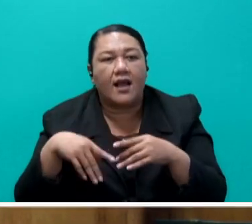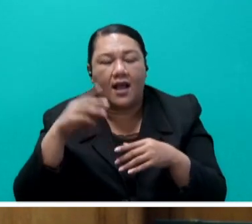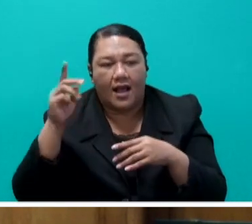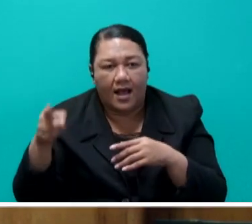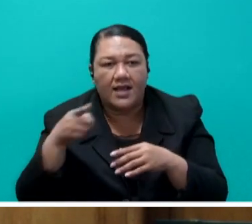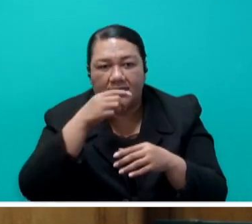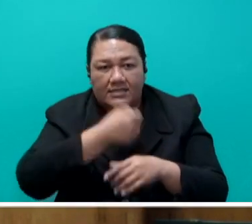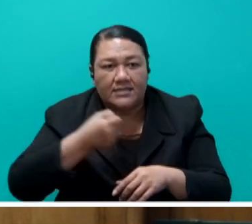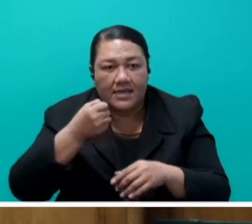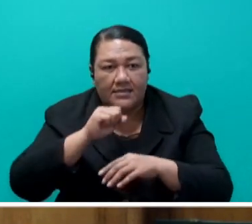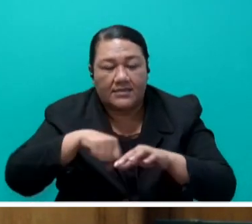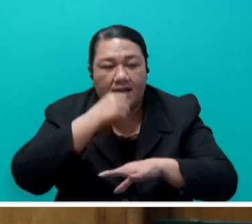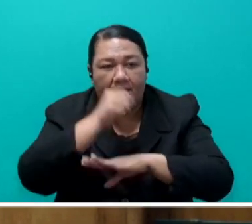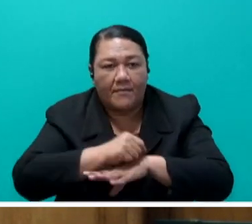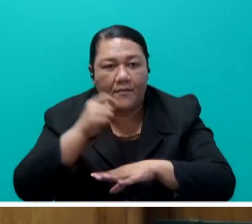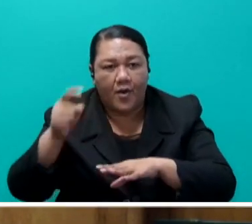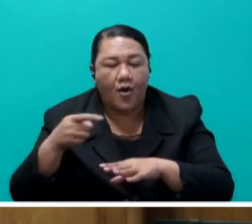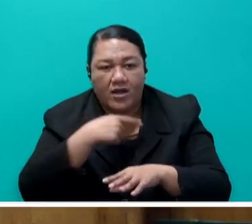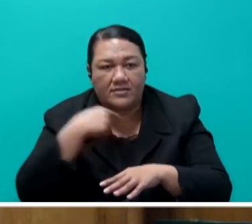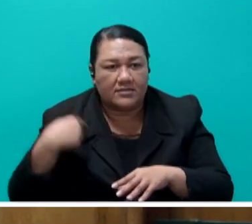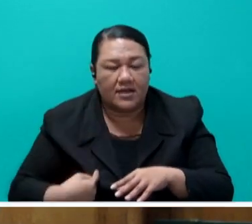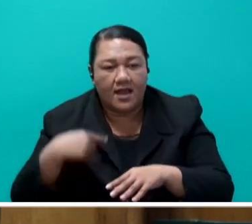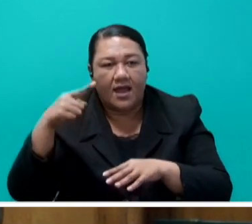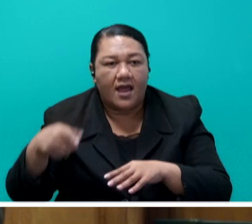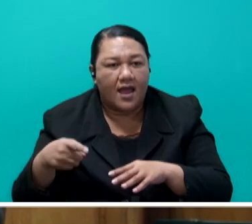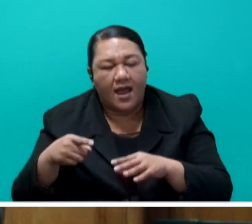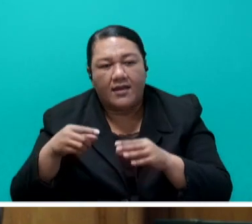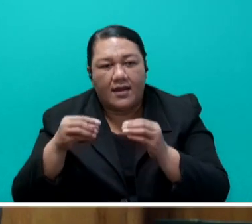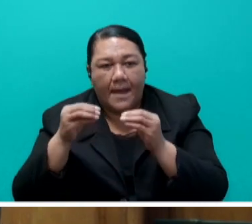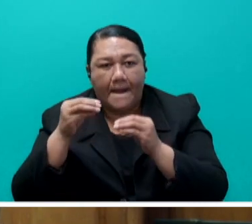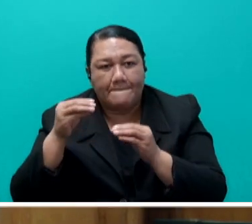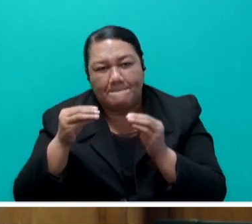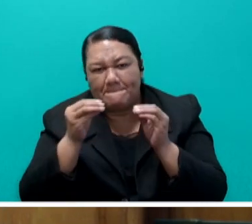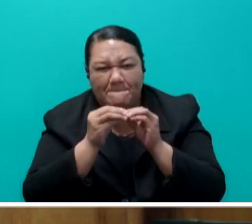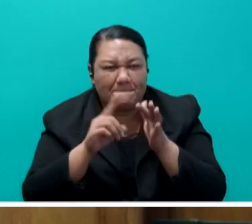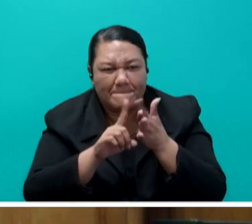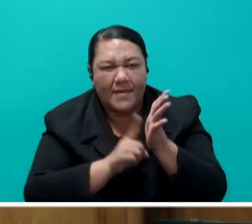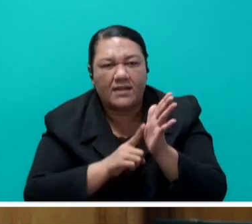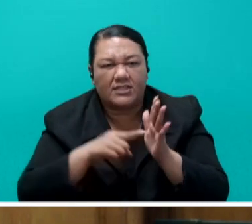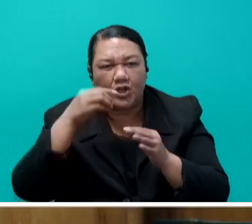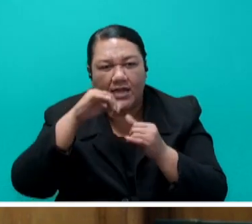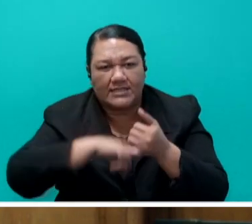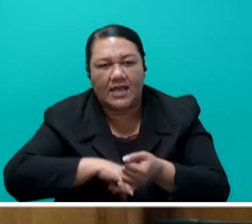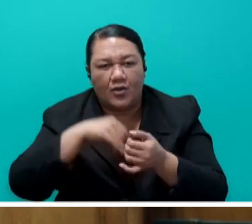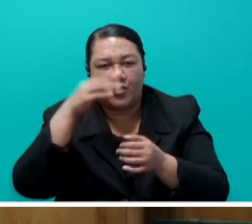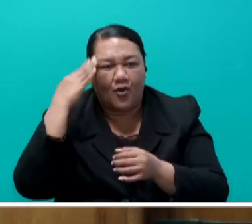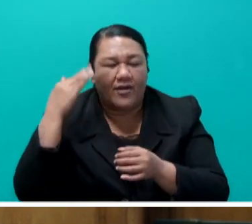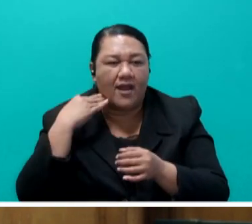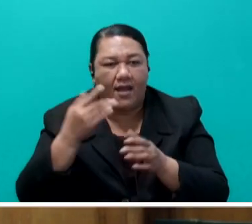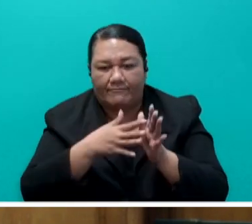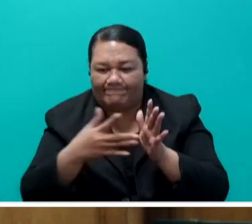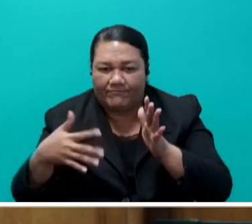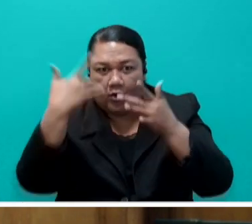European Union, China, Costa Rica, Brazil, and South Korea. This